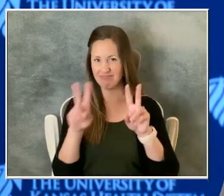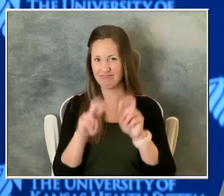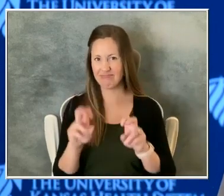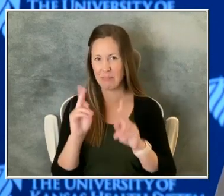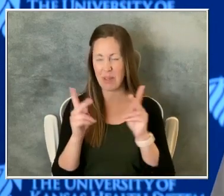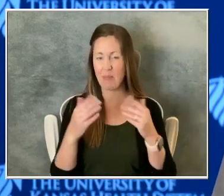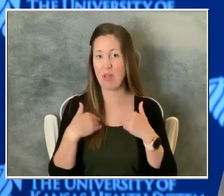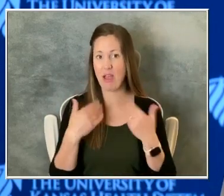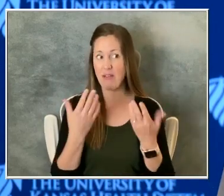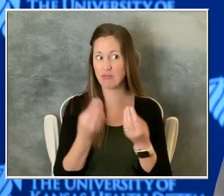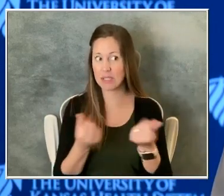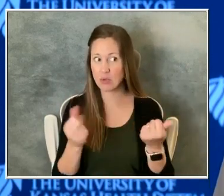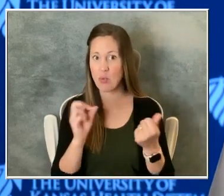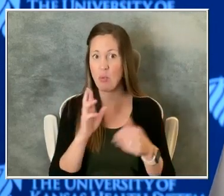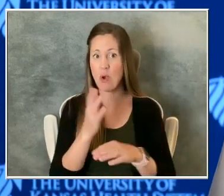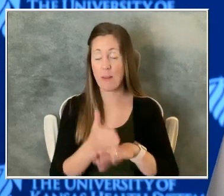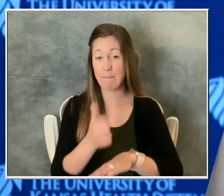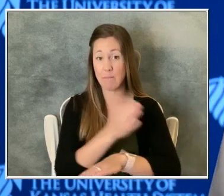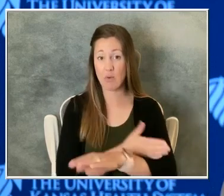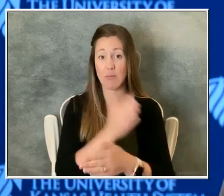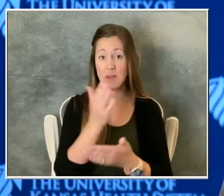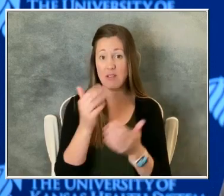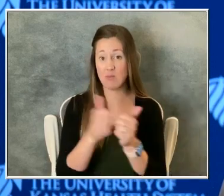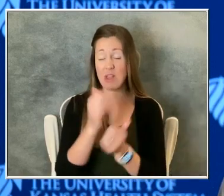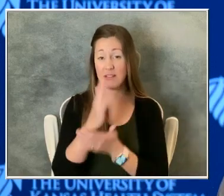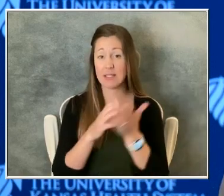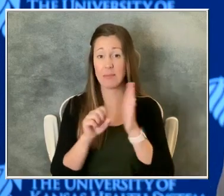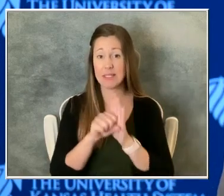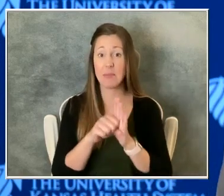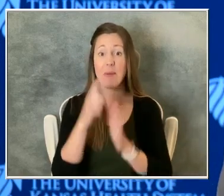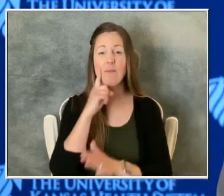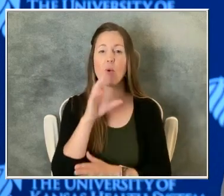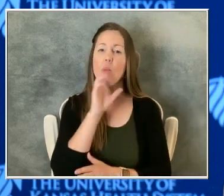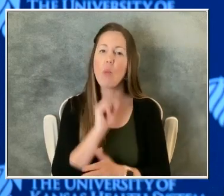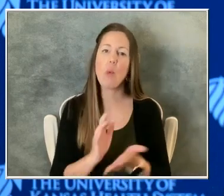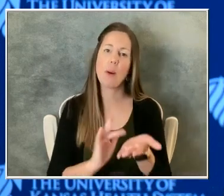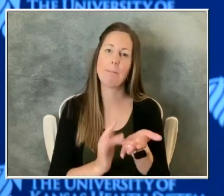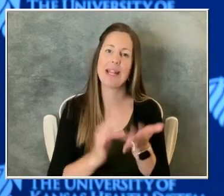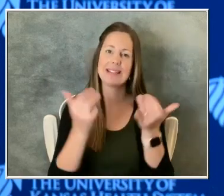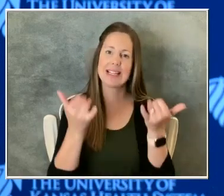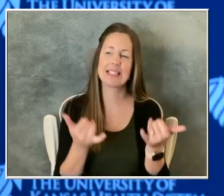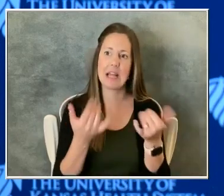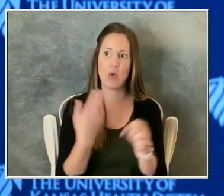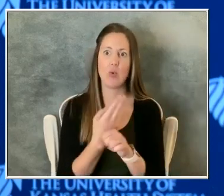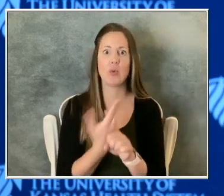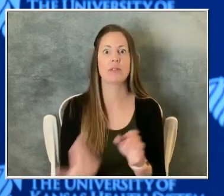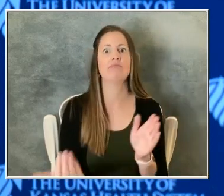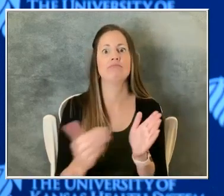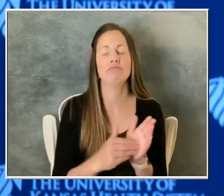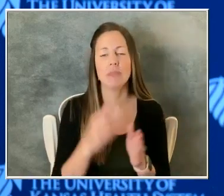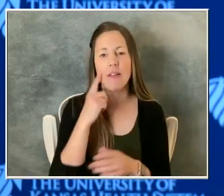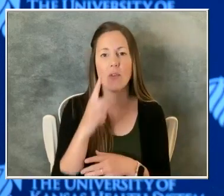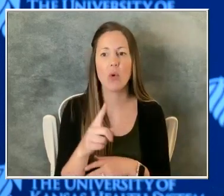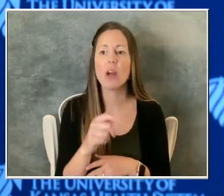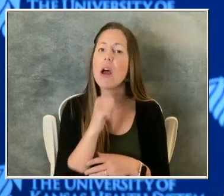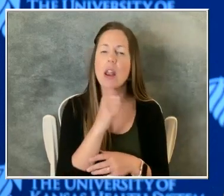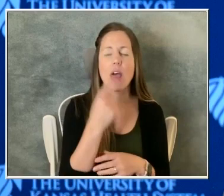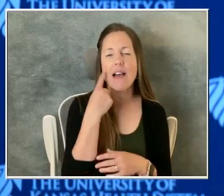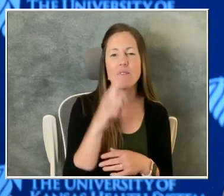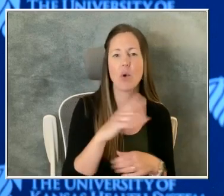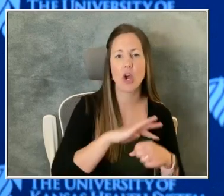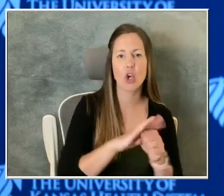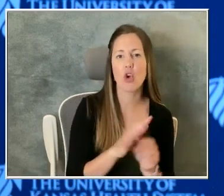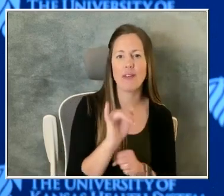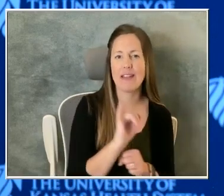some of their symptoms for these older drugs that now are being repurposed for, not for COVID infection, not for